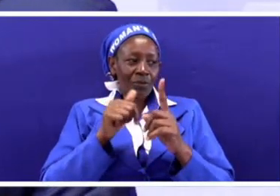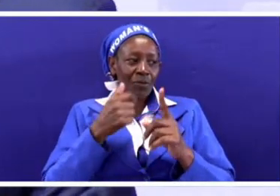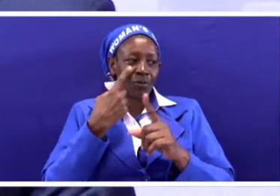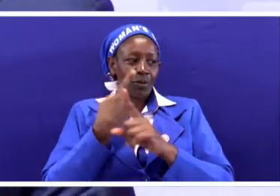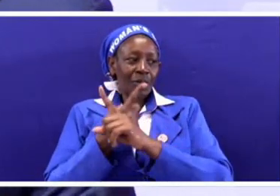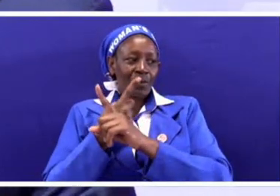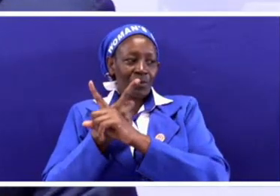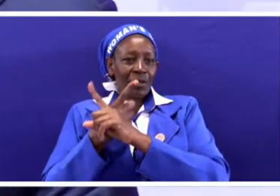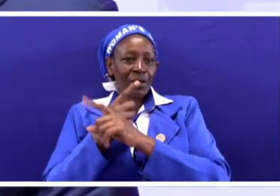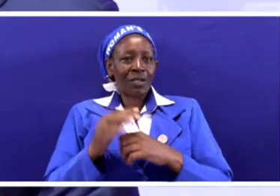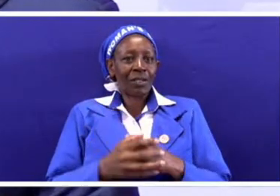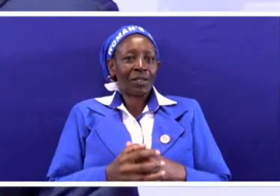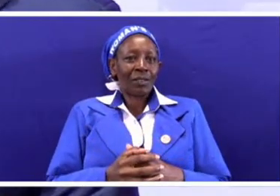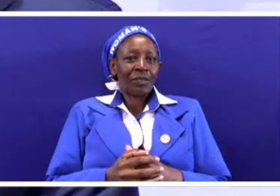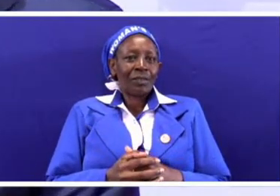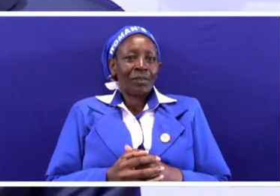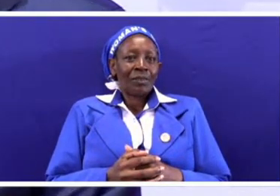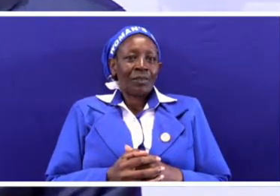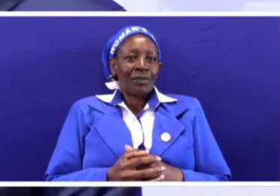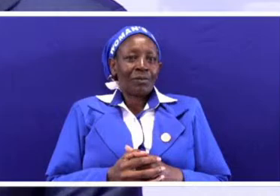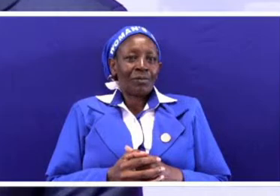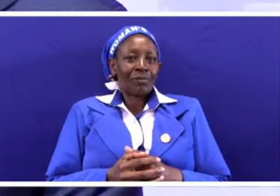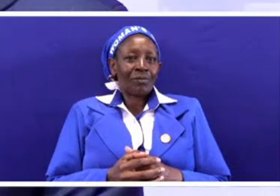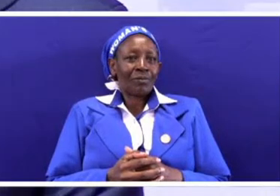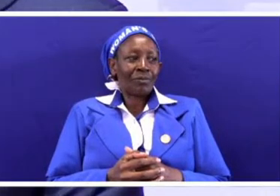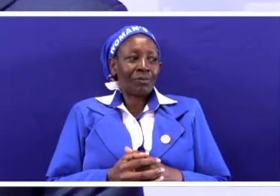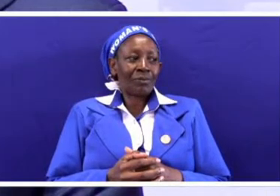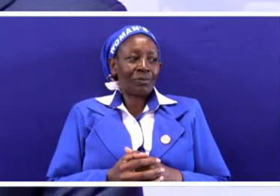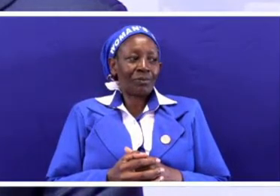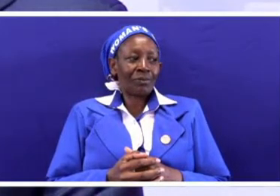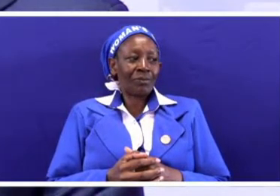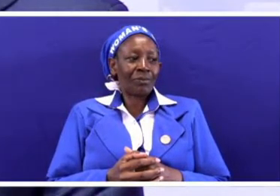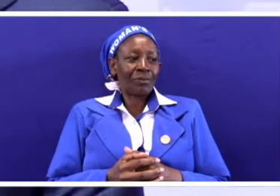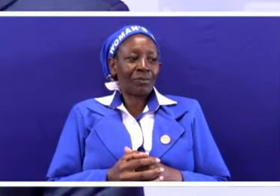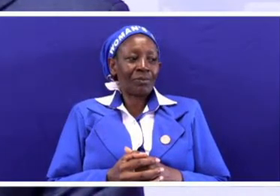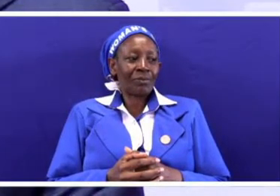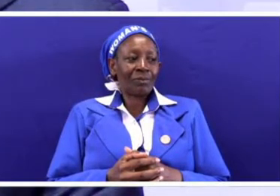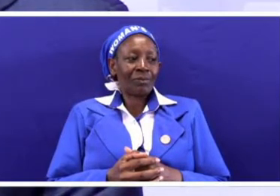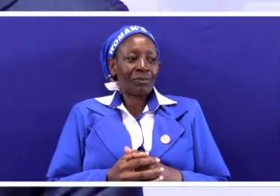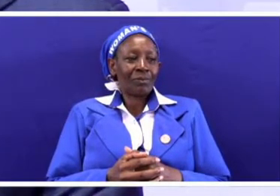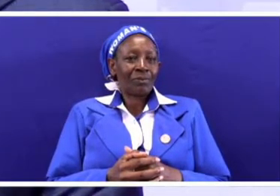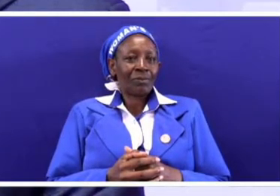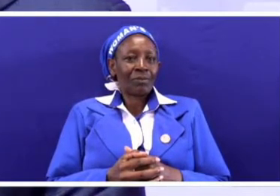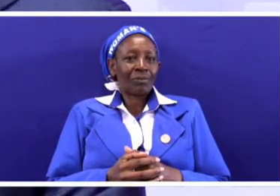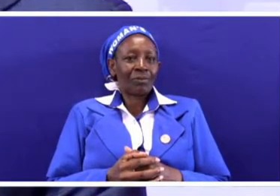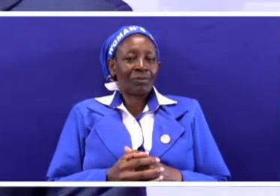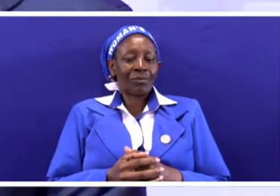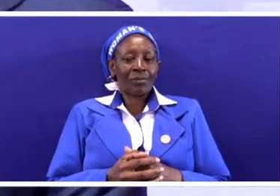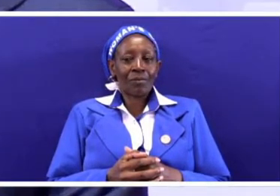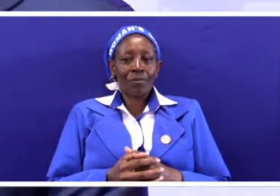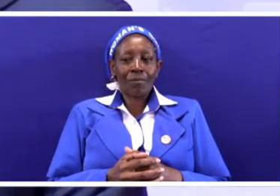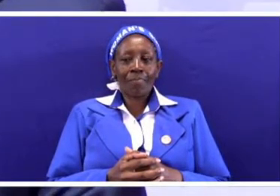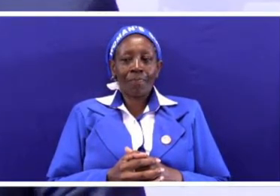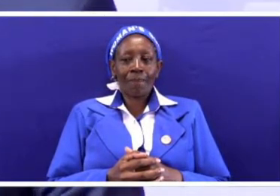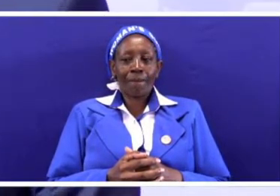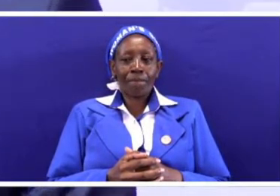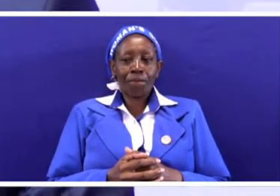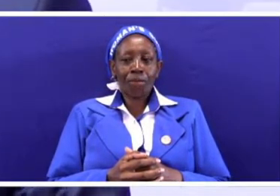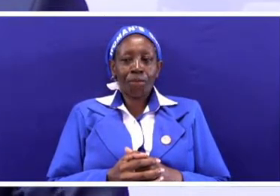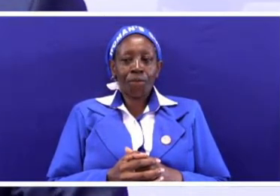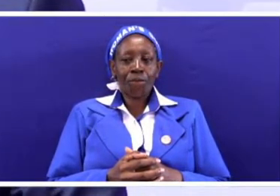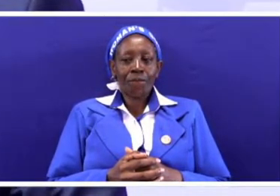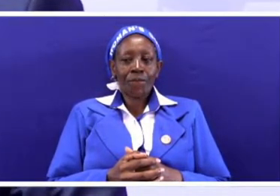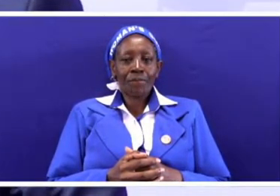have Dr. Hendo Adifuri to, on behalf of this General Assembly, to pass a vote of thanks to